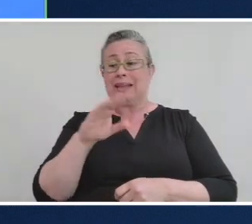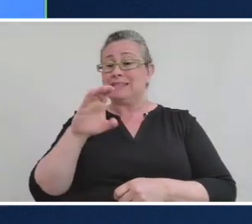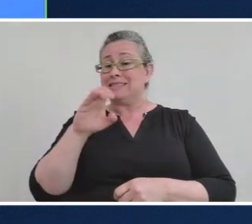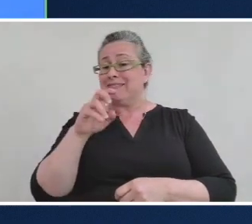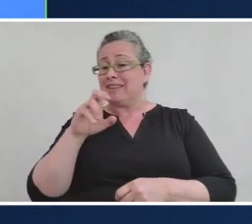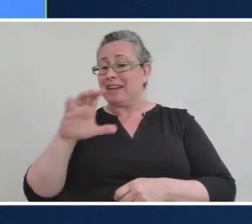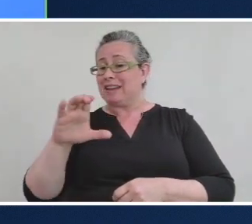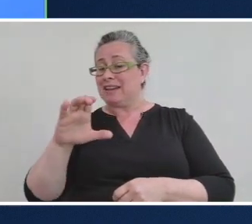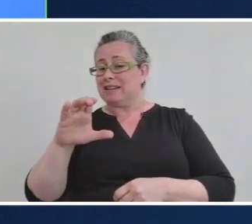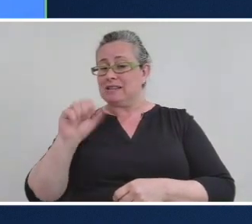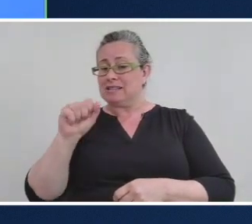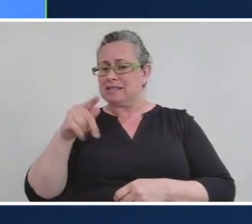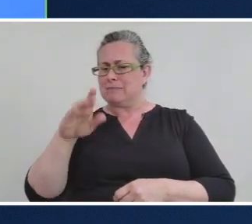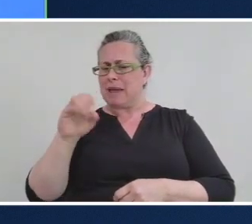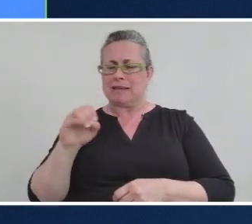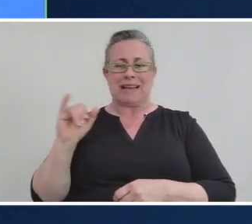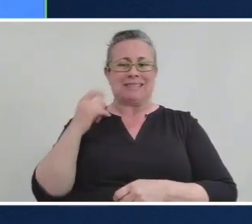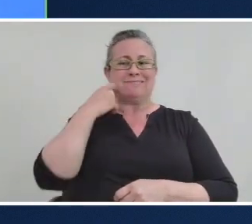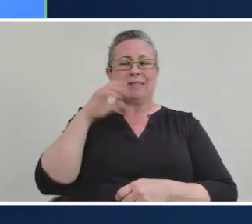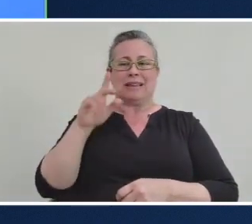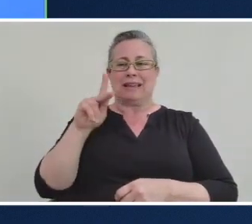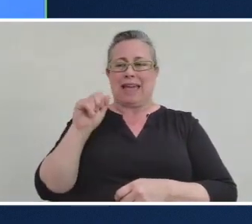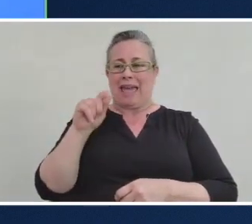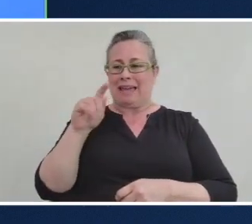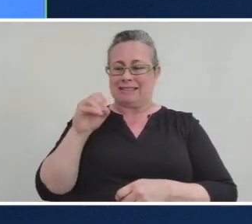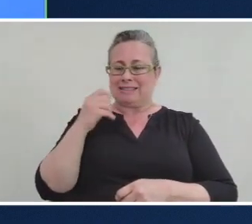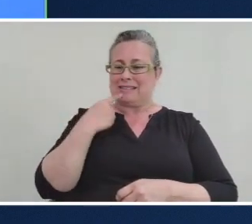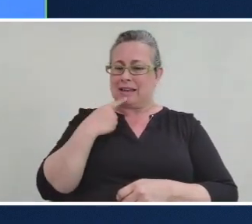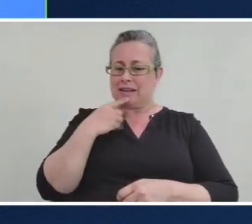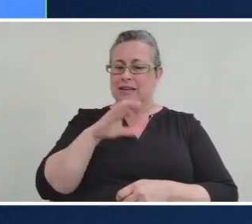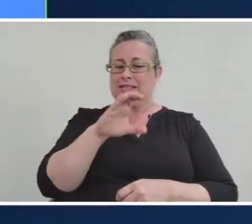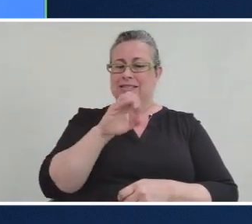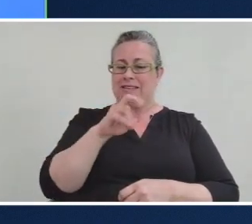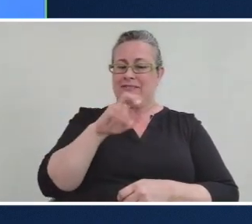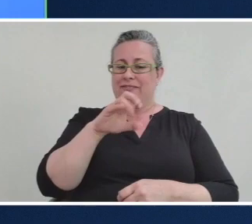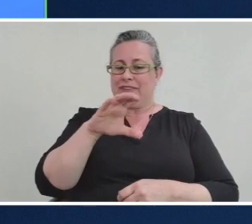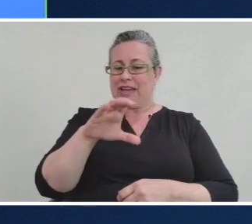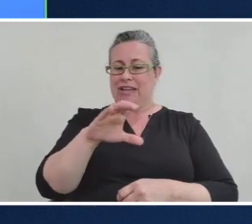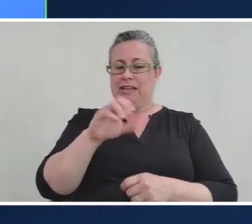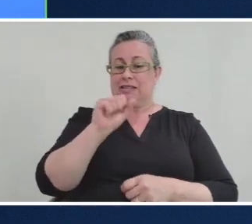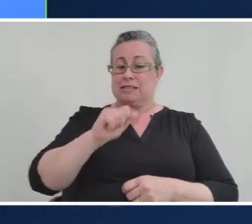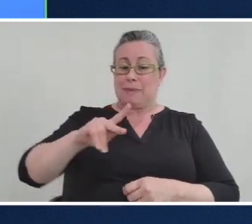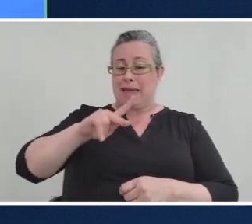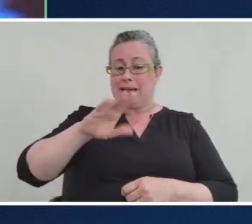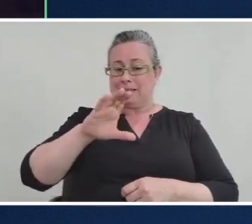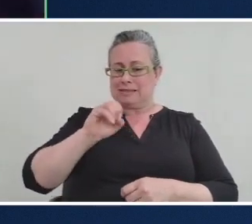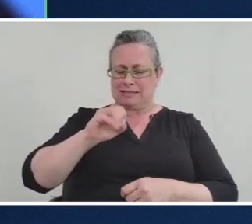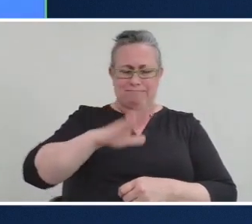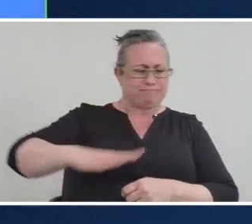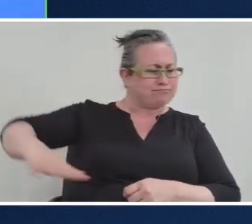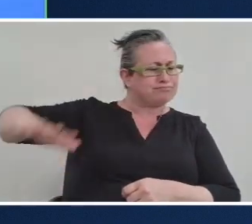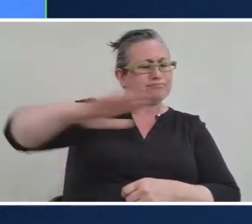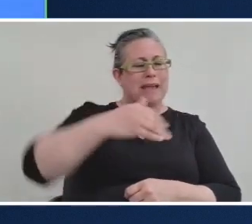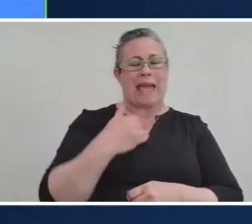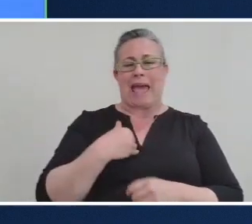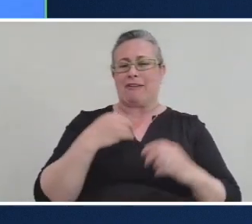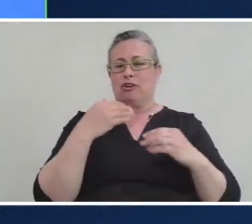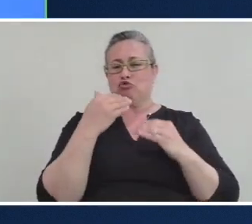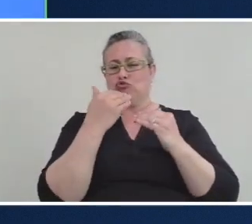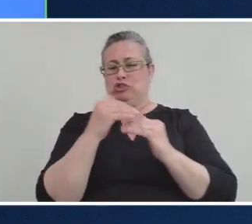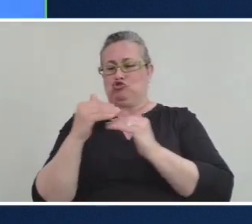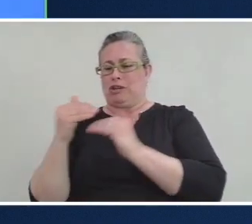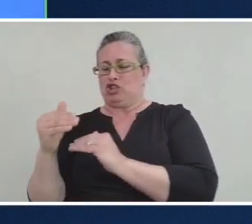Kay said, where civic space is constrained and there are all of these restrictions on civil society,